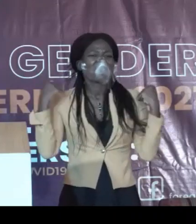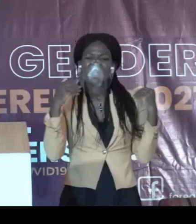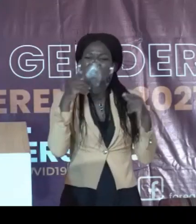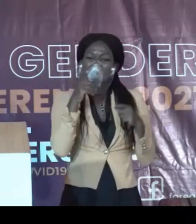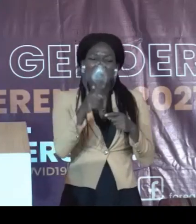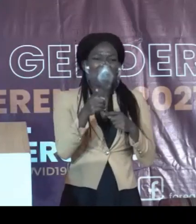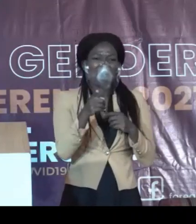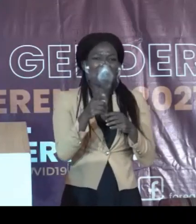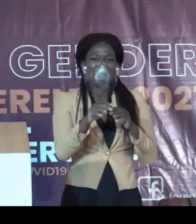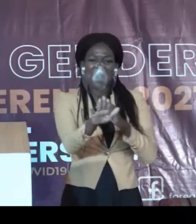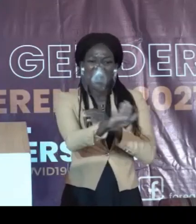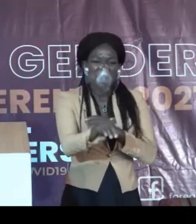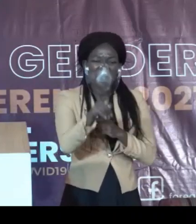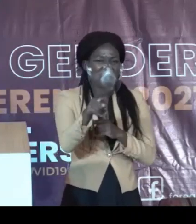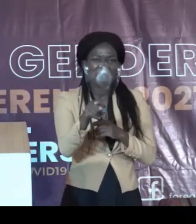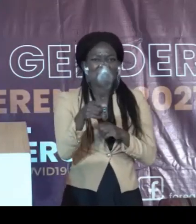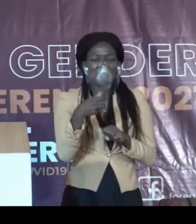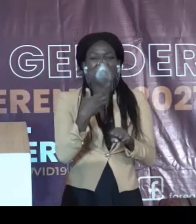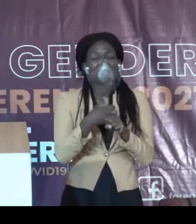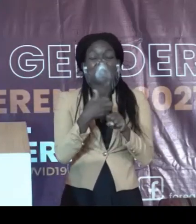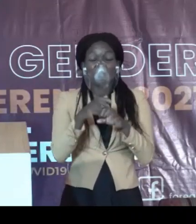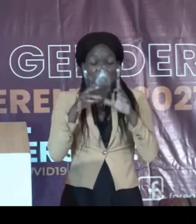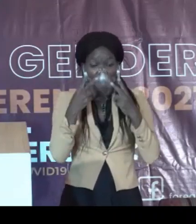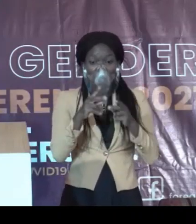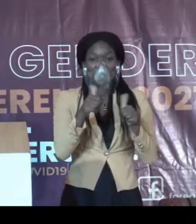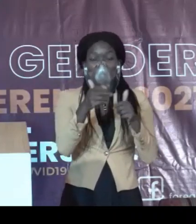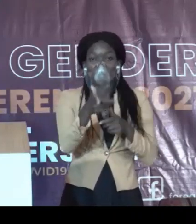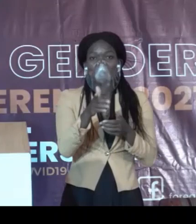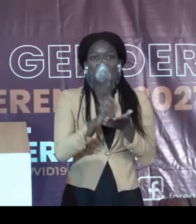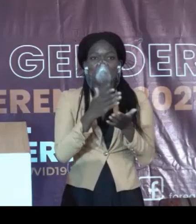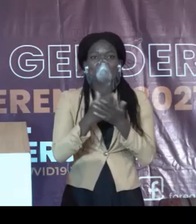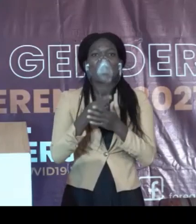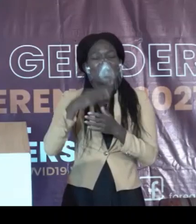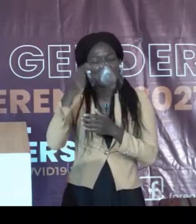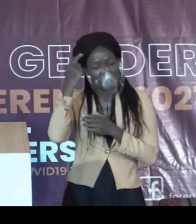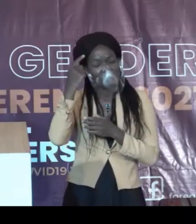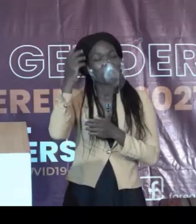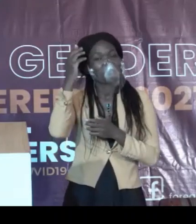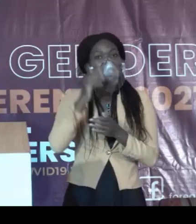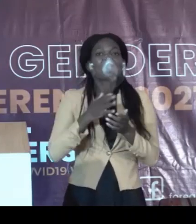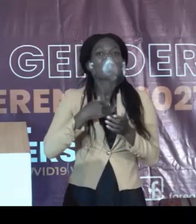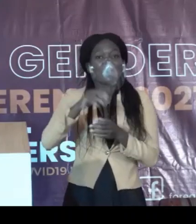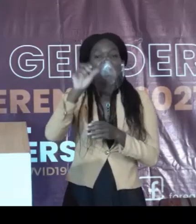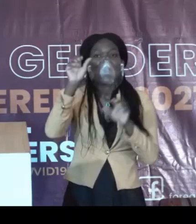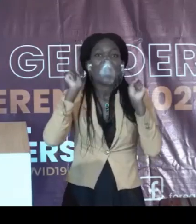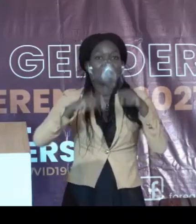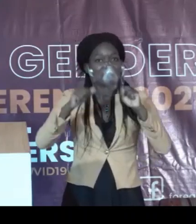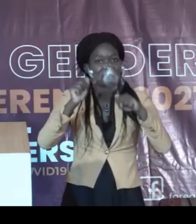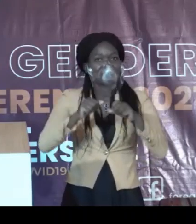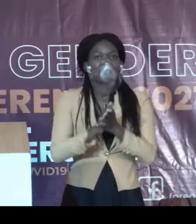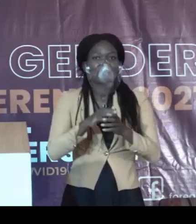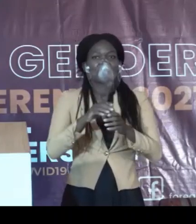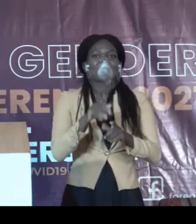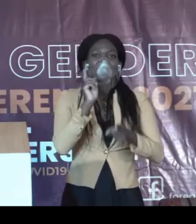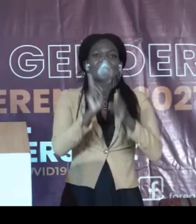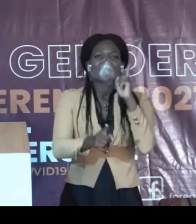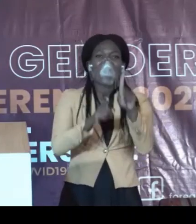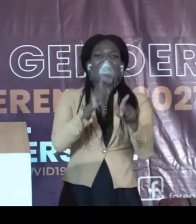level. I believe that we need to acknowledge that any journey of transformation in terms of